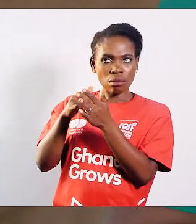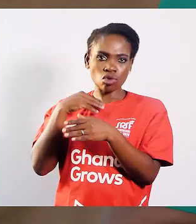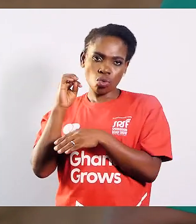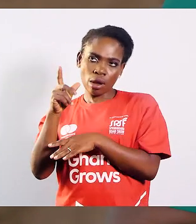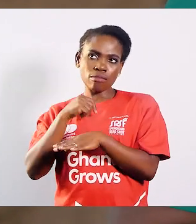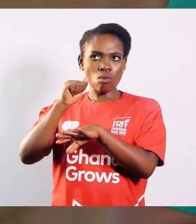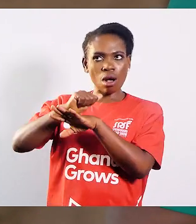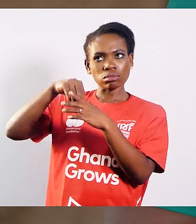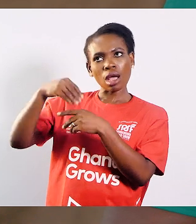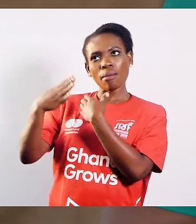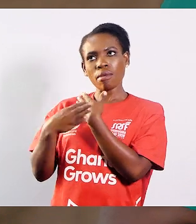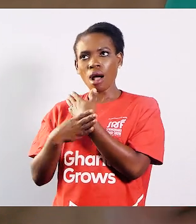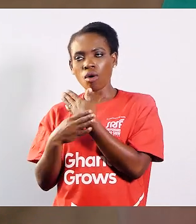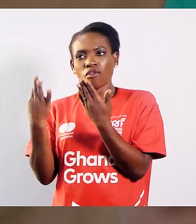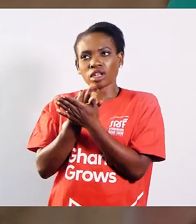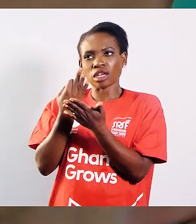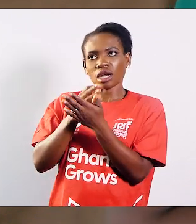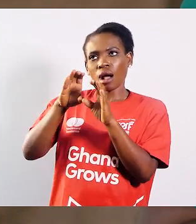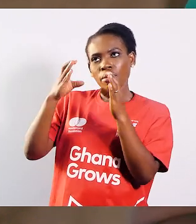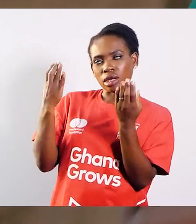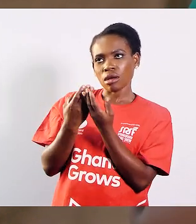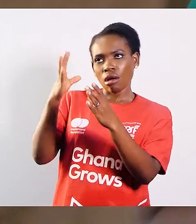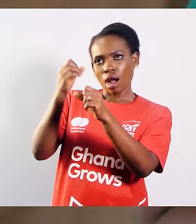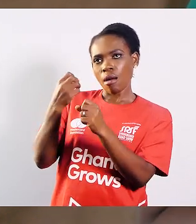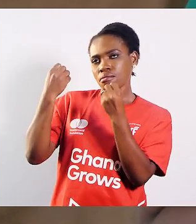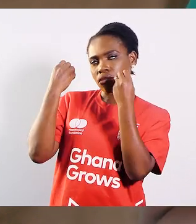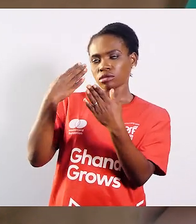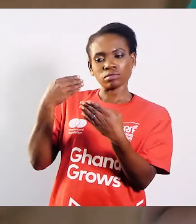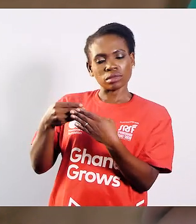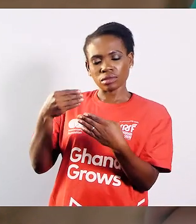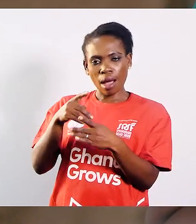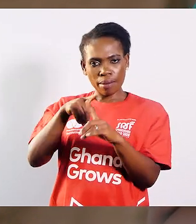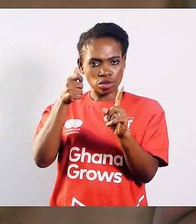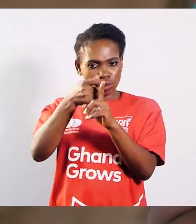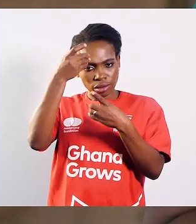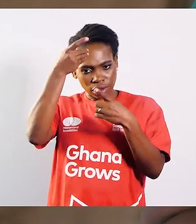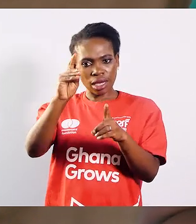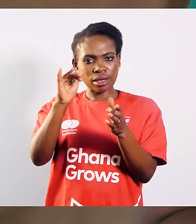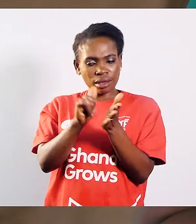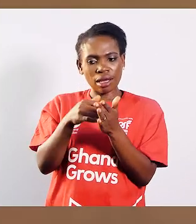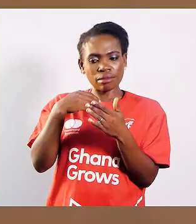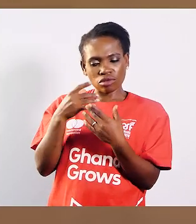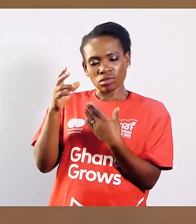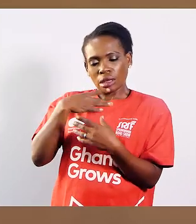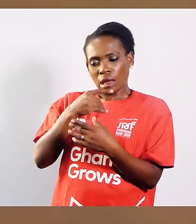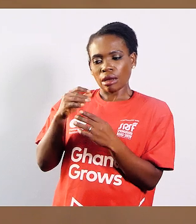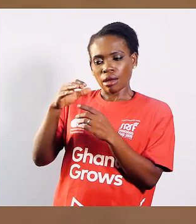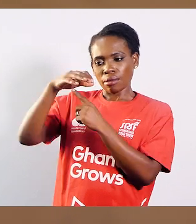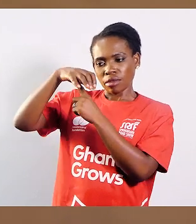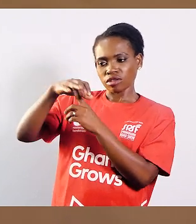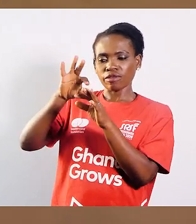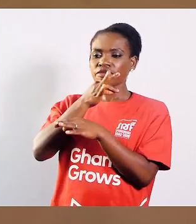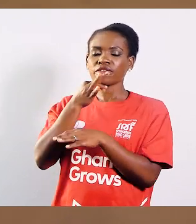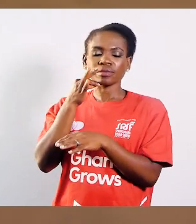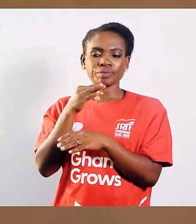have completed university, having, acquired an accountancy degree, Exactly. right? So during our study at